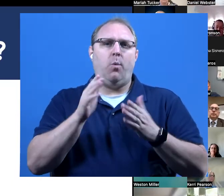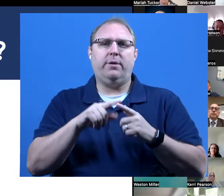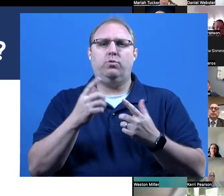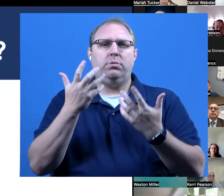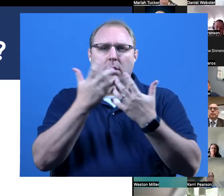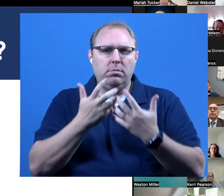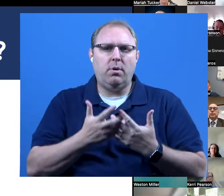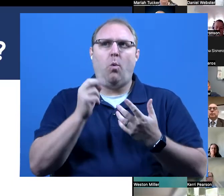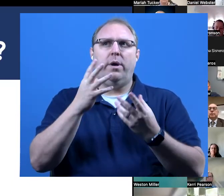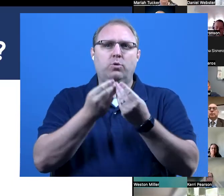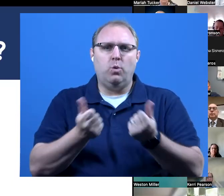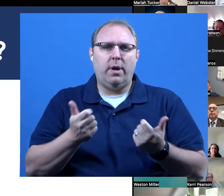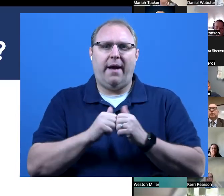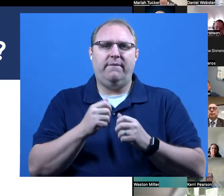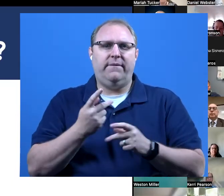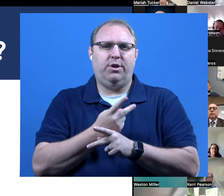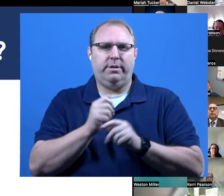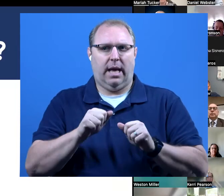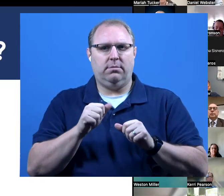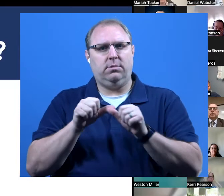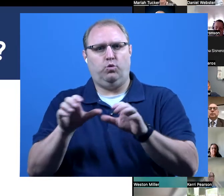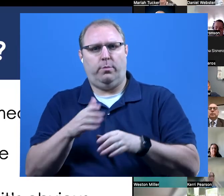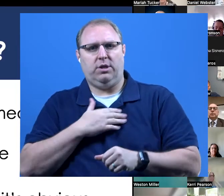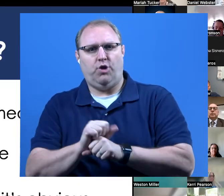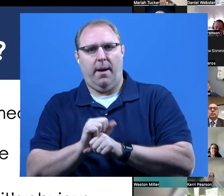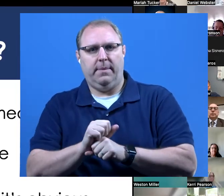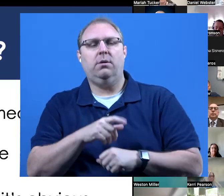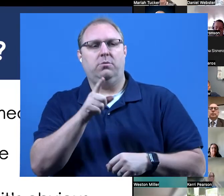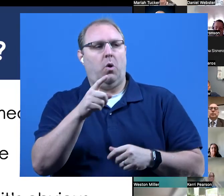department, and we take that from that point going forward.